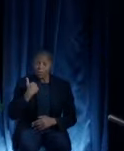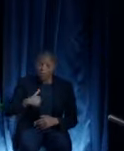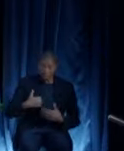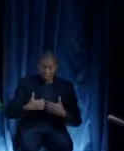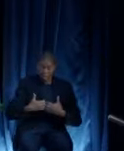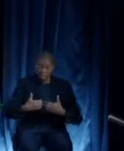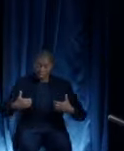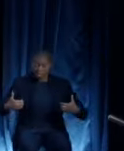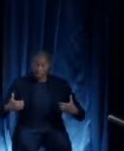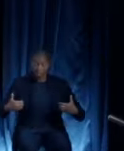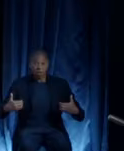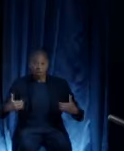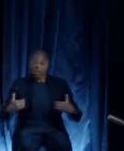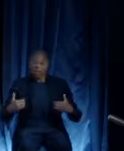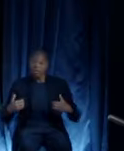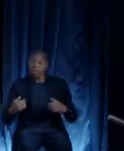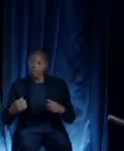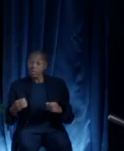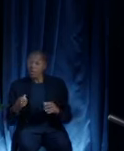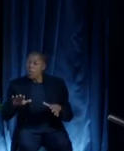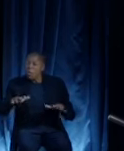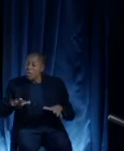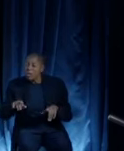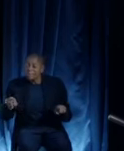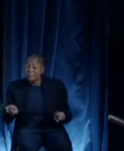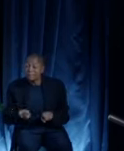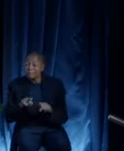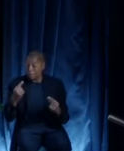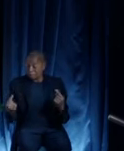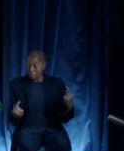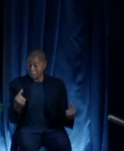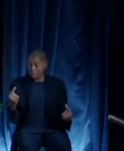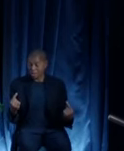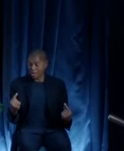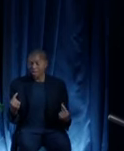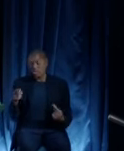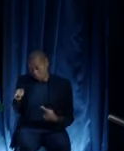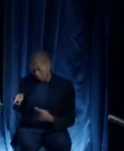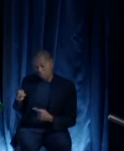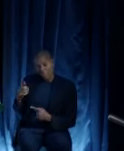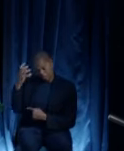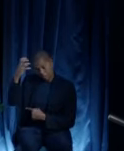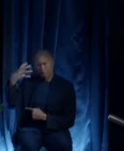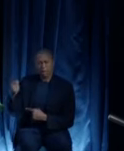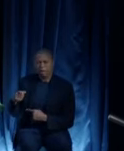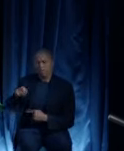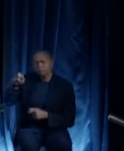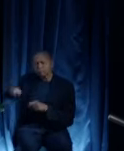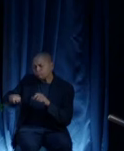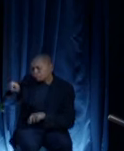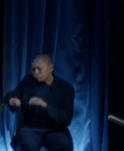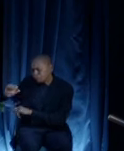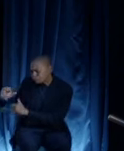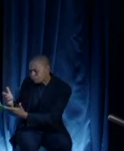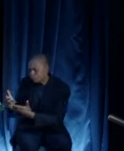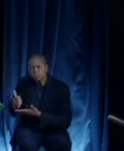the king has his immediate, we might call them body servants, who help him get dressed in the morning and things like that. Now, for Henry VIII,